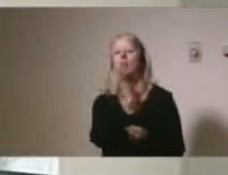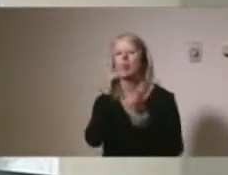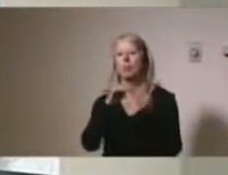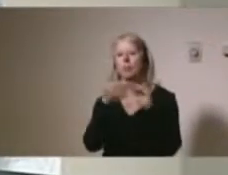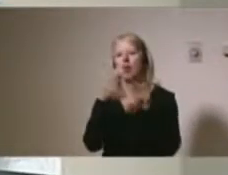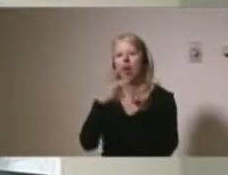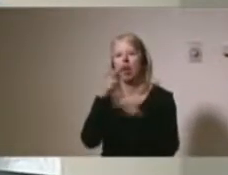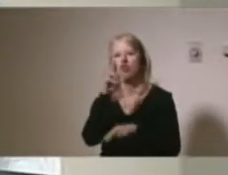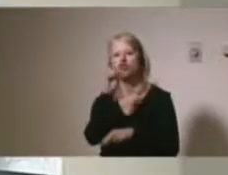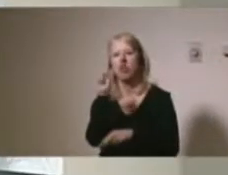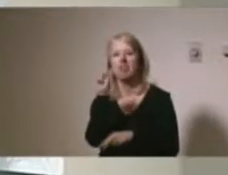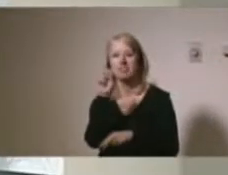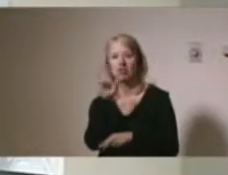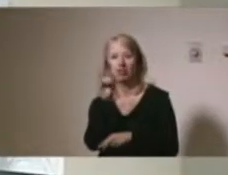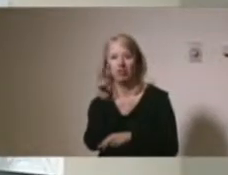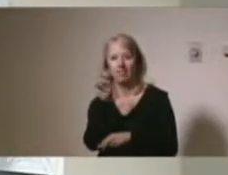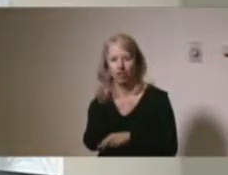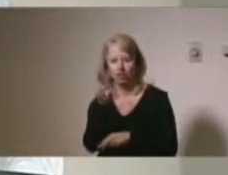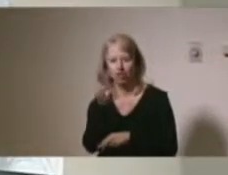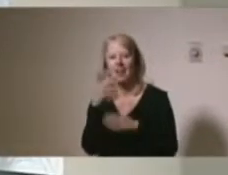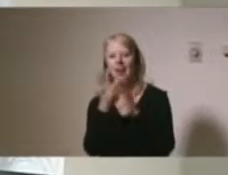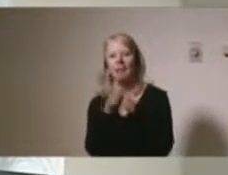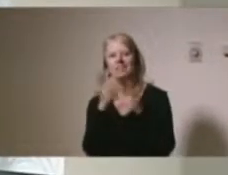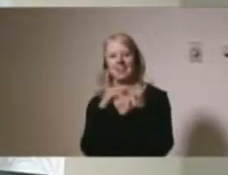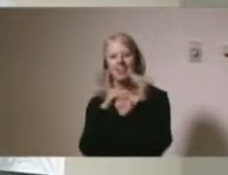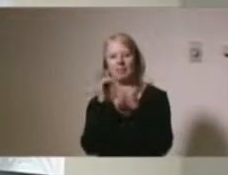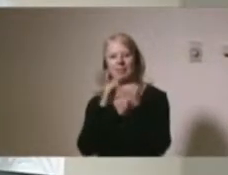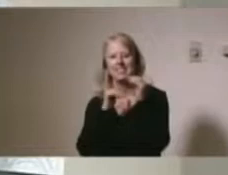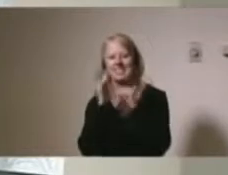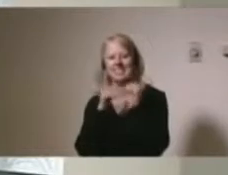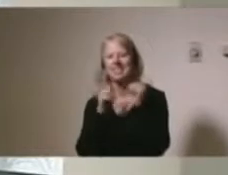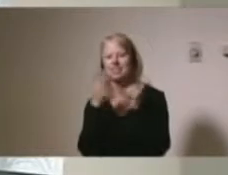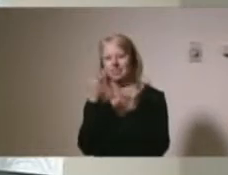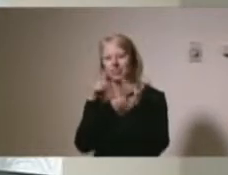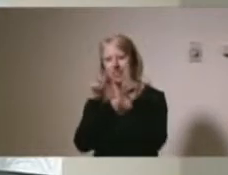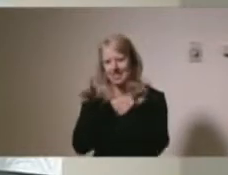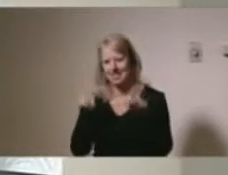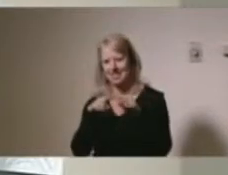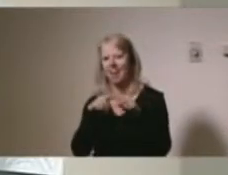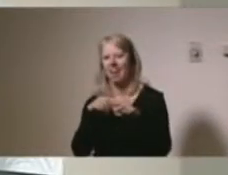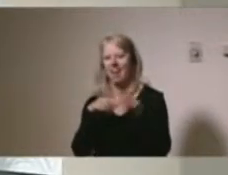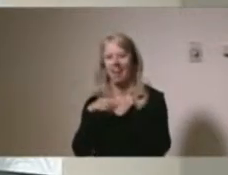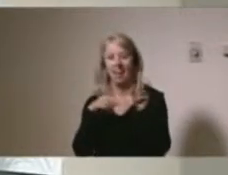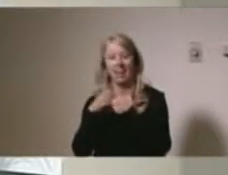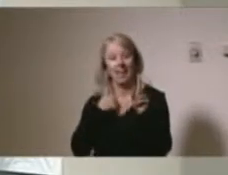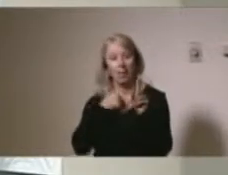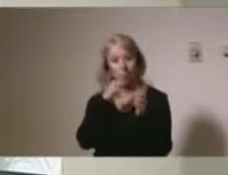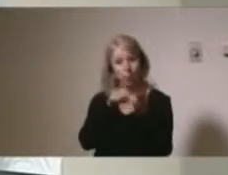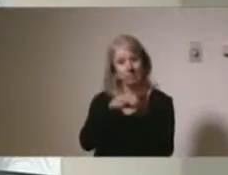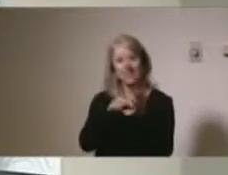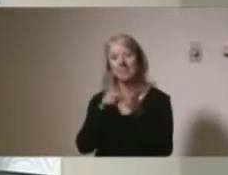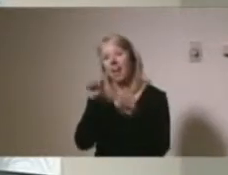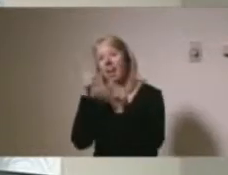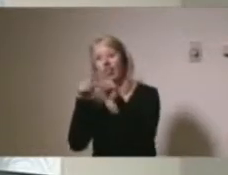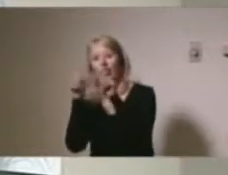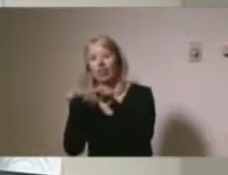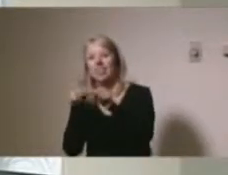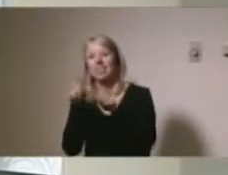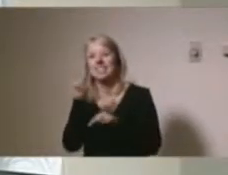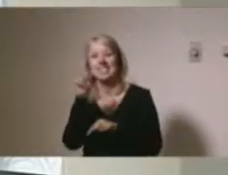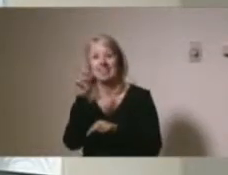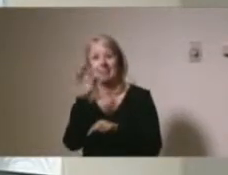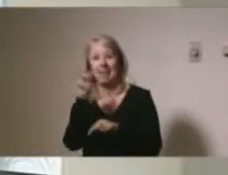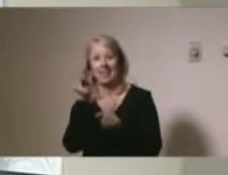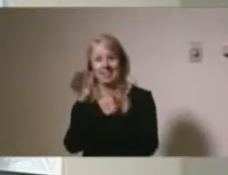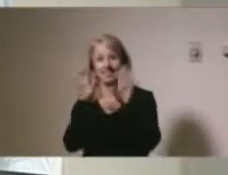Ross River. And right outside on the building was two signs, one saying Canada Post Ross River and one saying TD Bank.